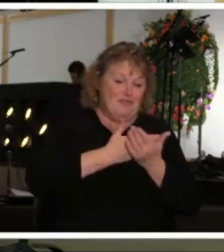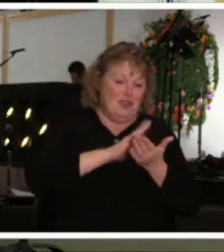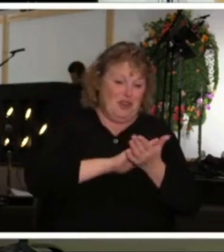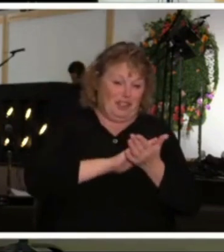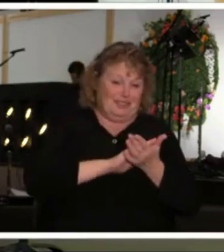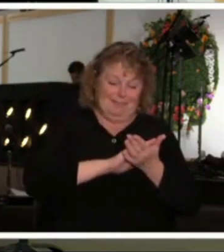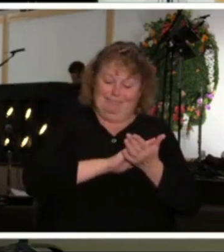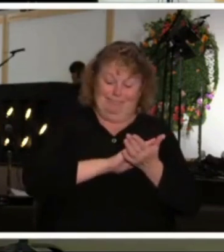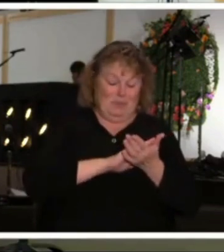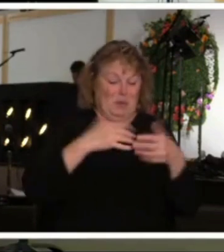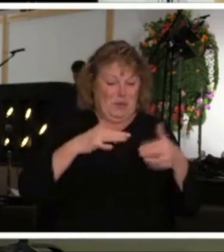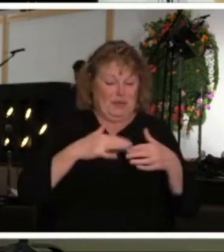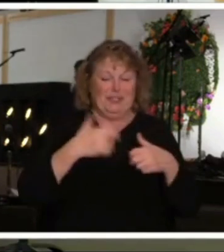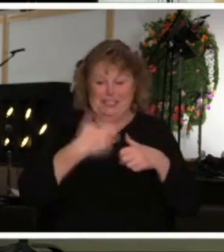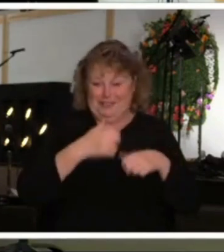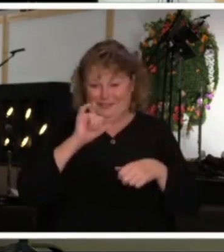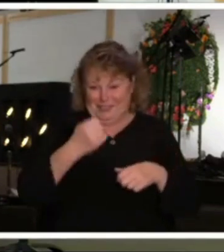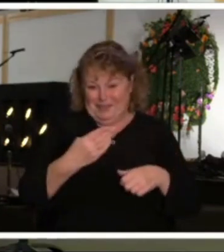thing.